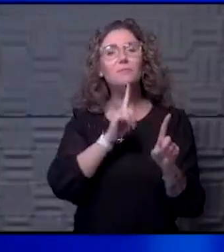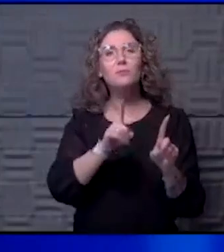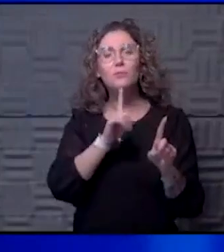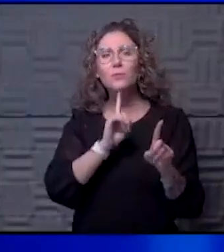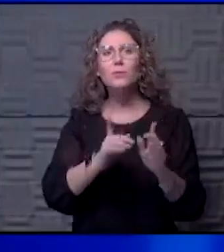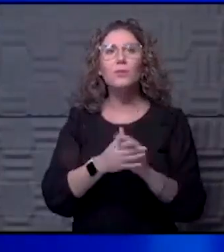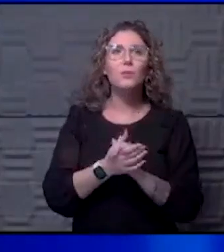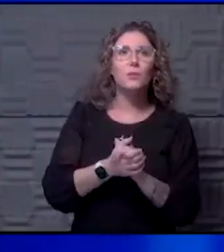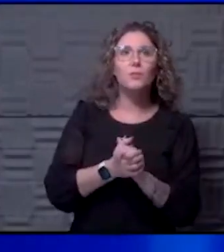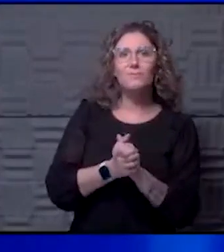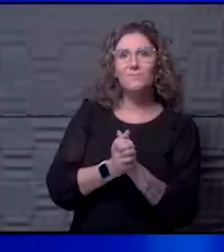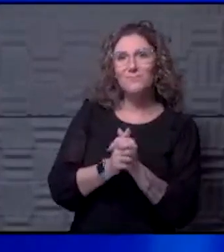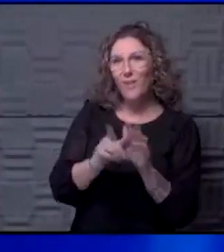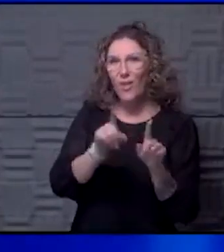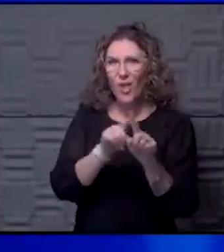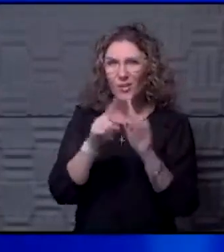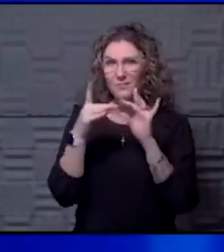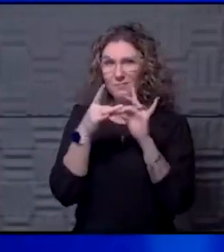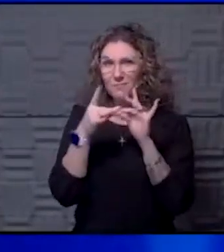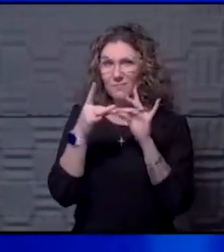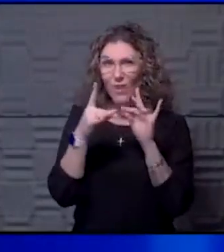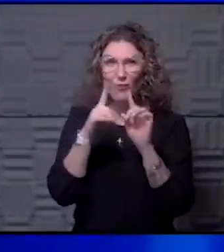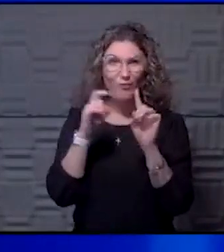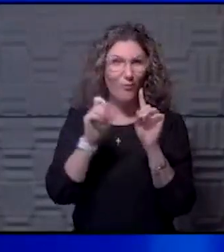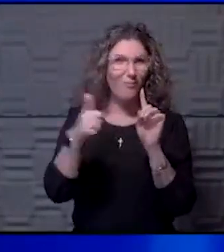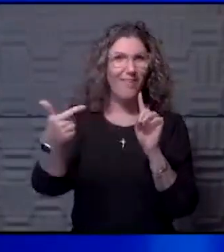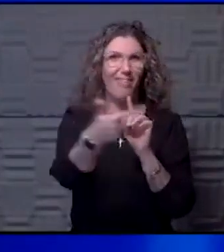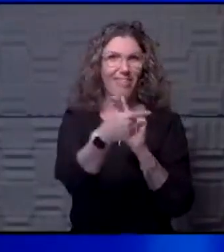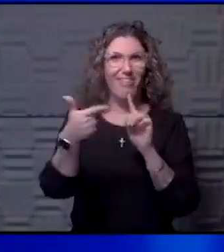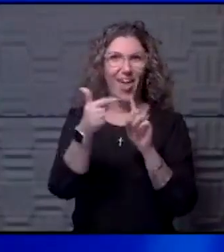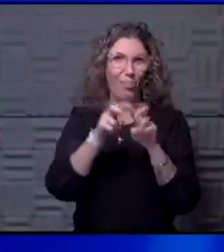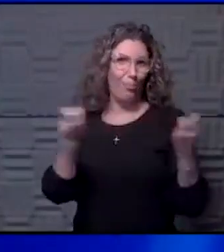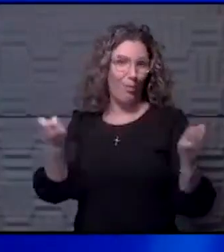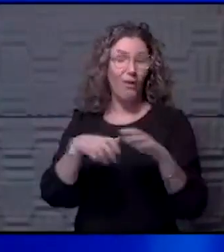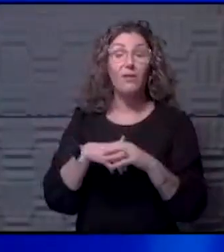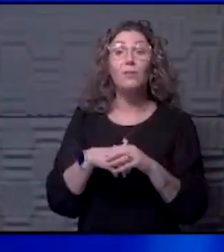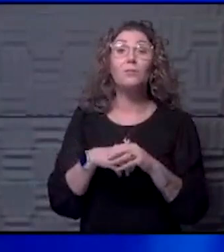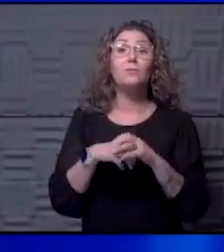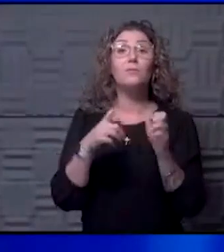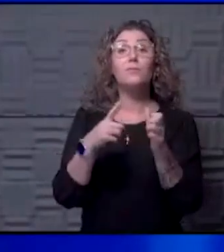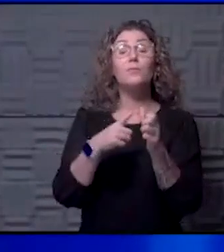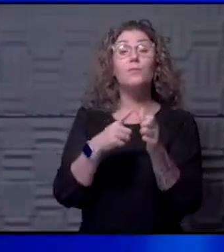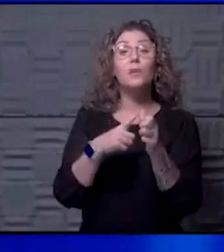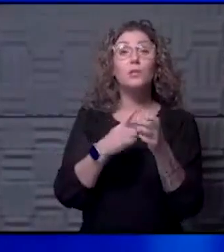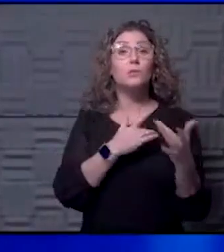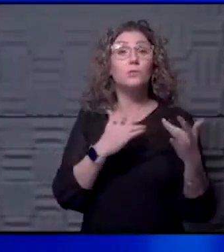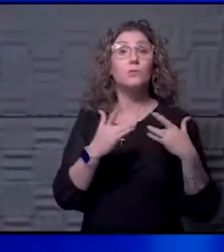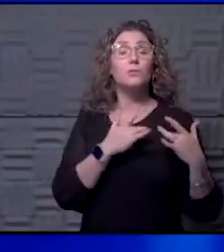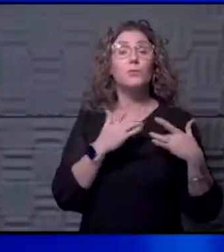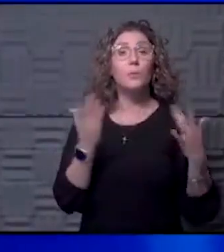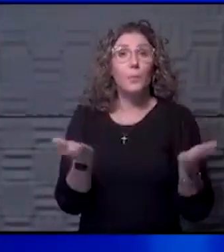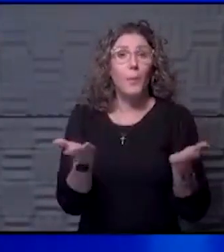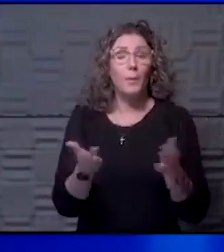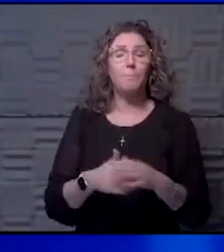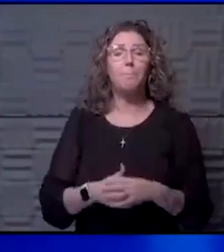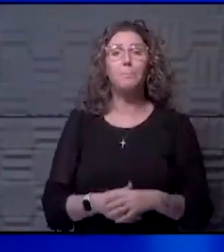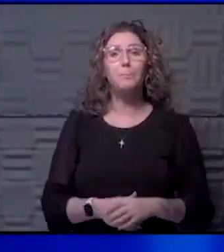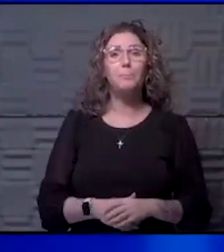we'll also have some commentary from the others here today. First, the concern right now is